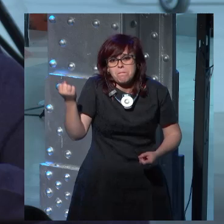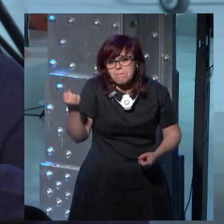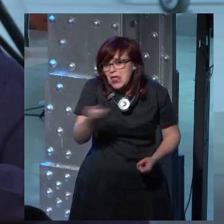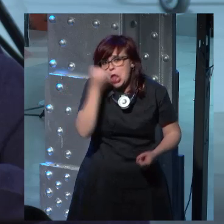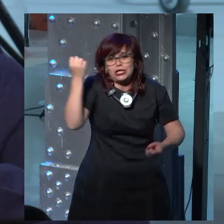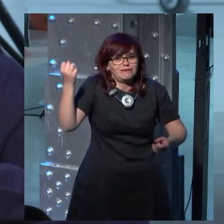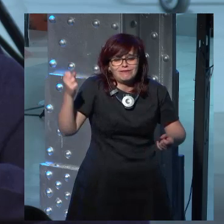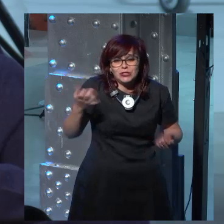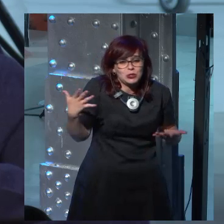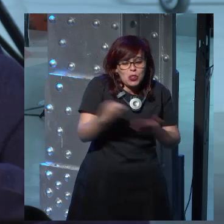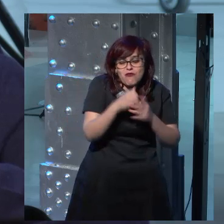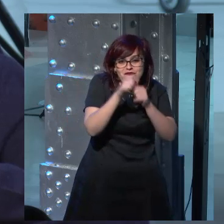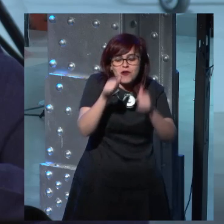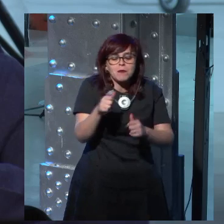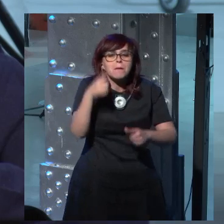some people might think,